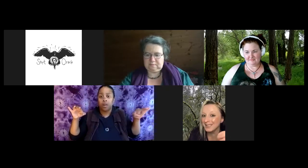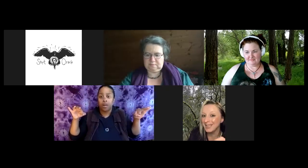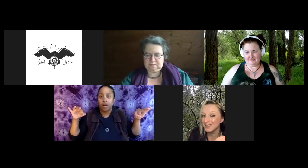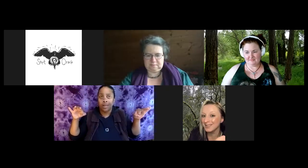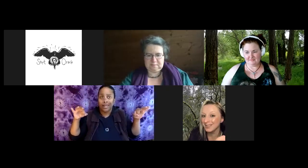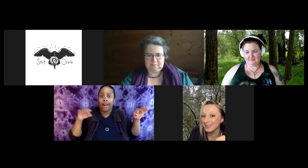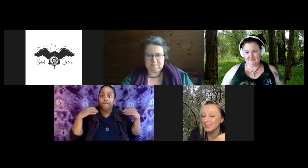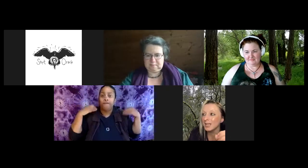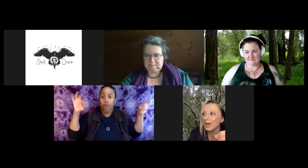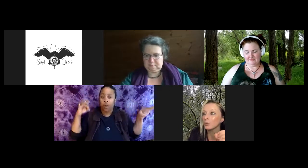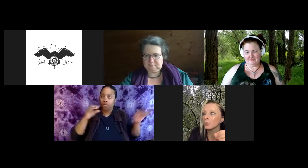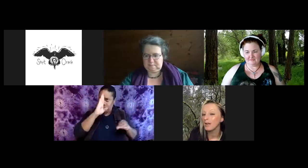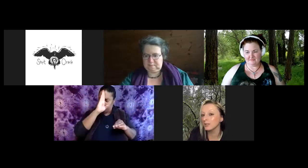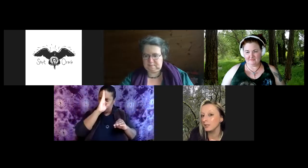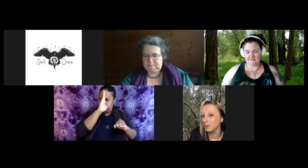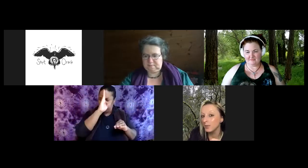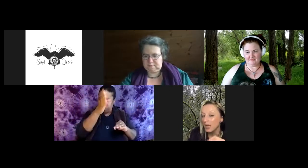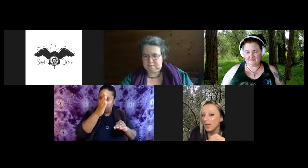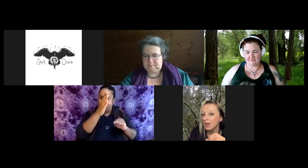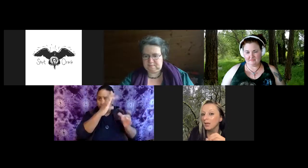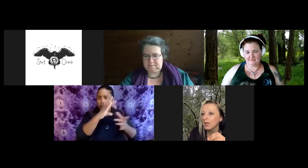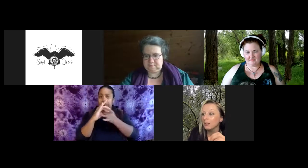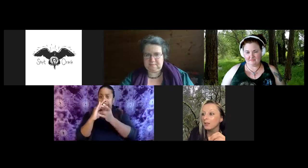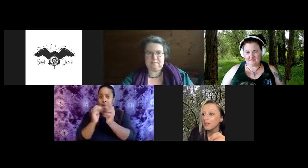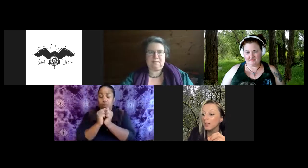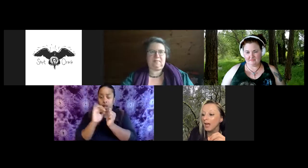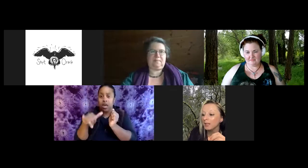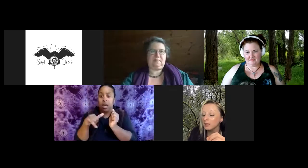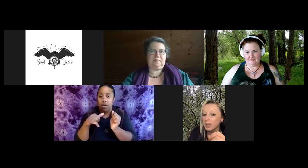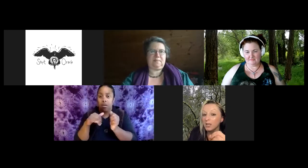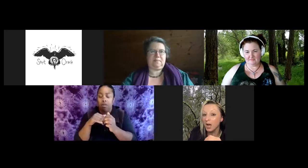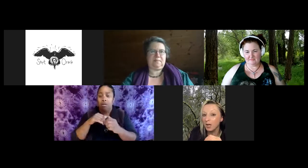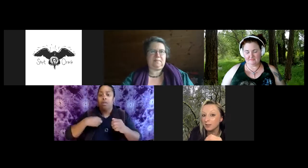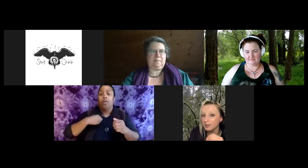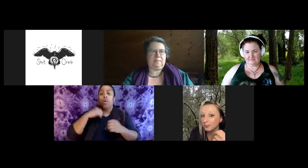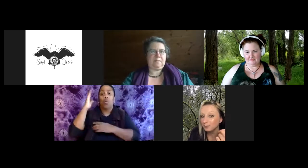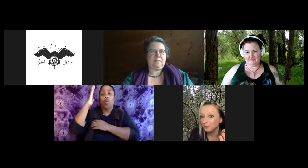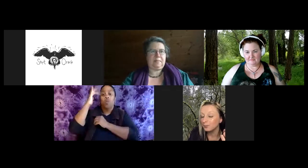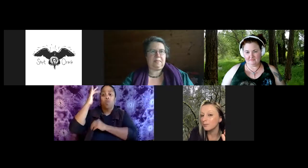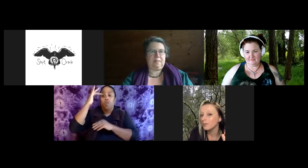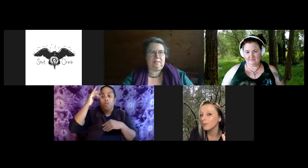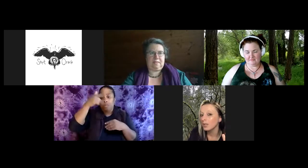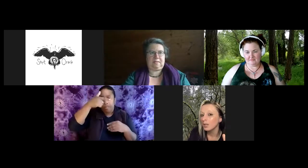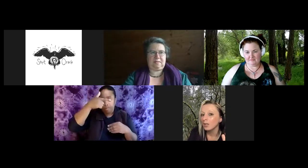directly connected, directly. And that is because